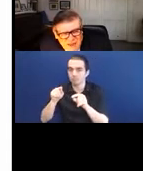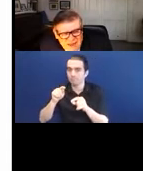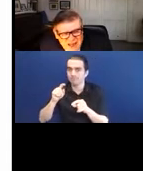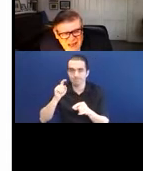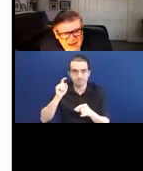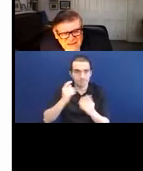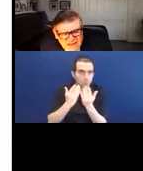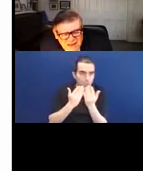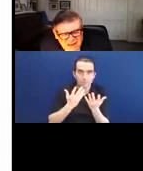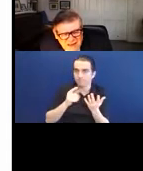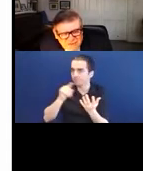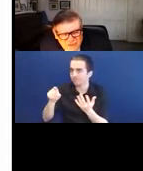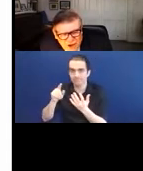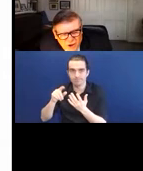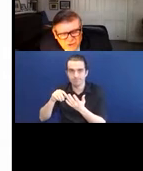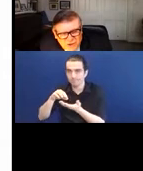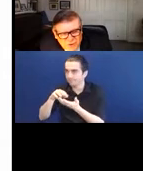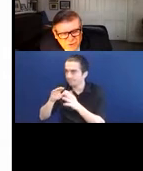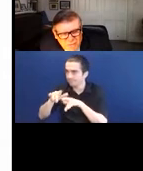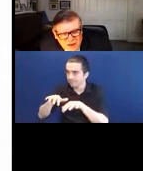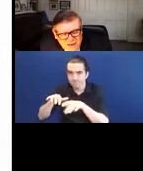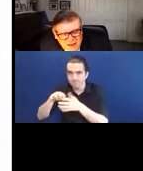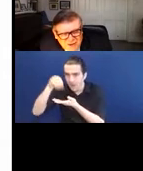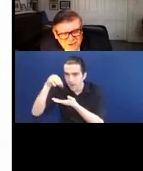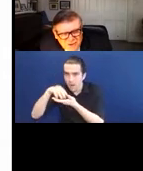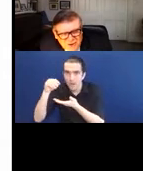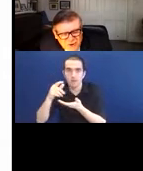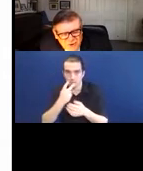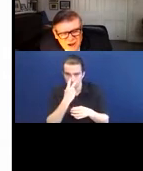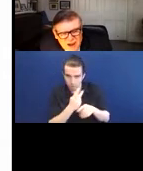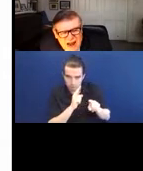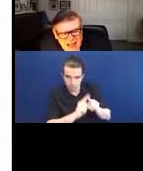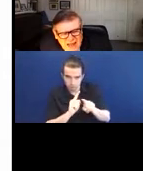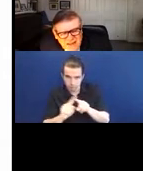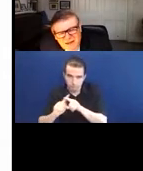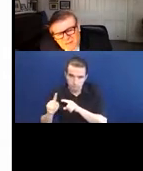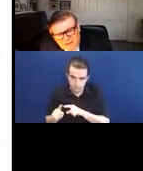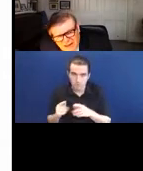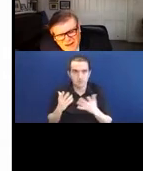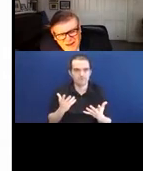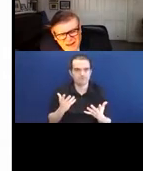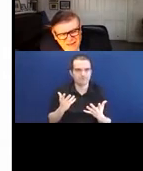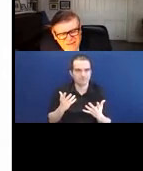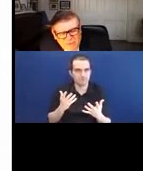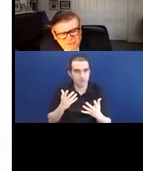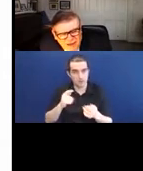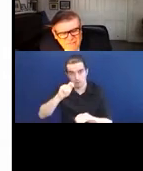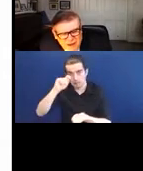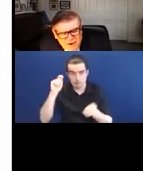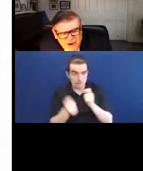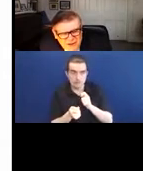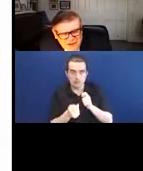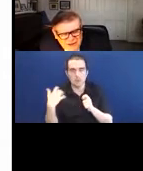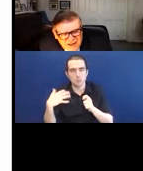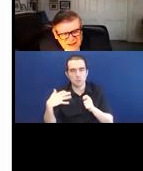children. And even though schools were meant to take children who had particular needs, we find that